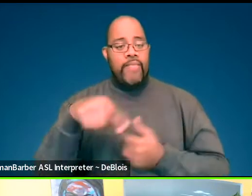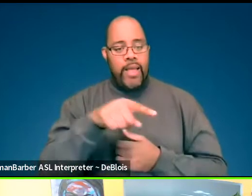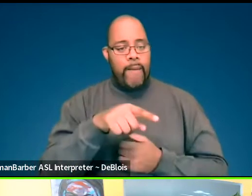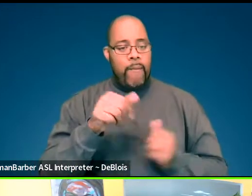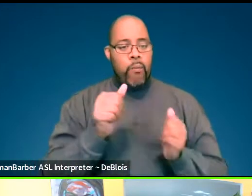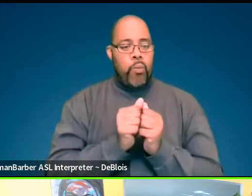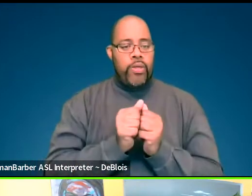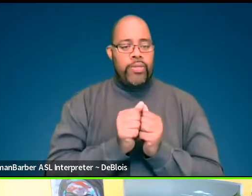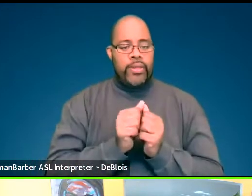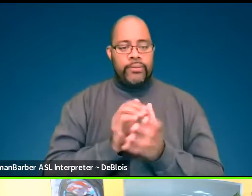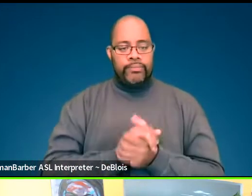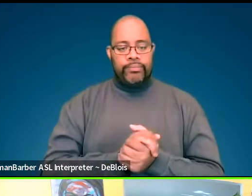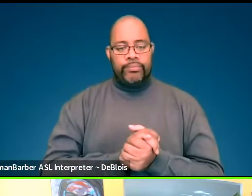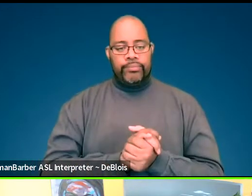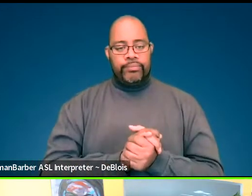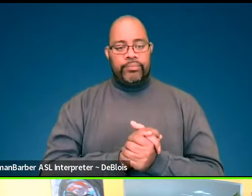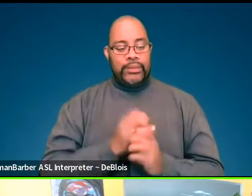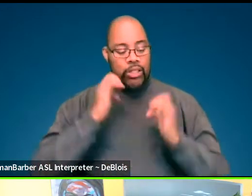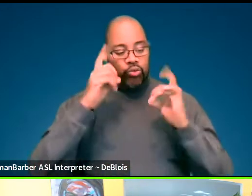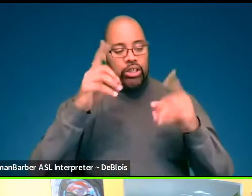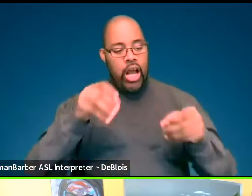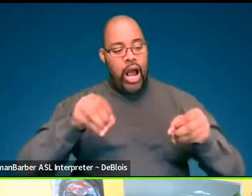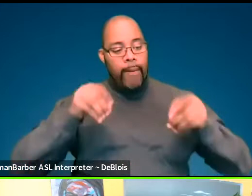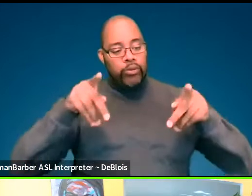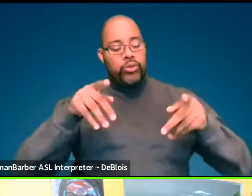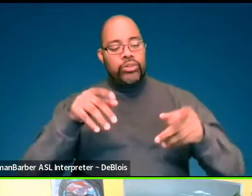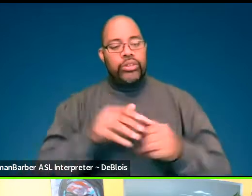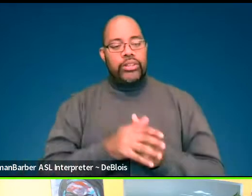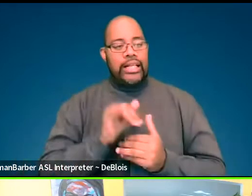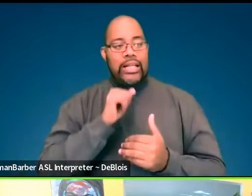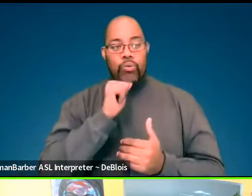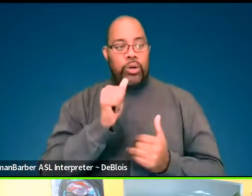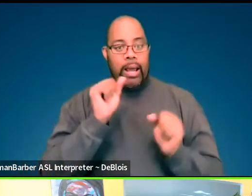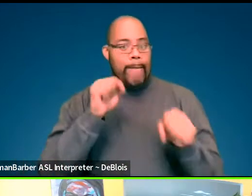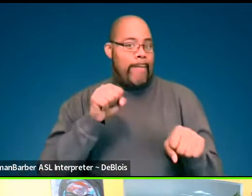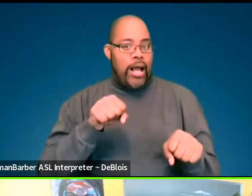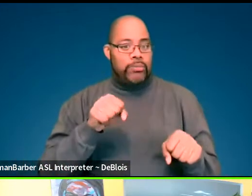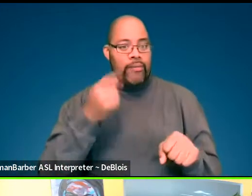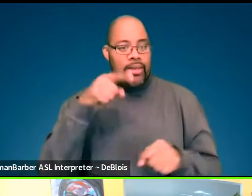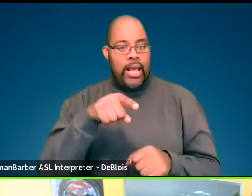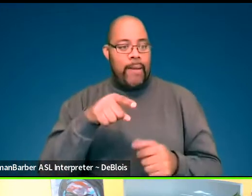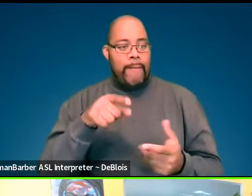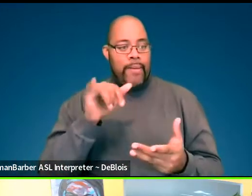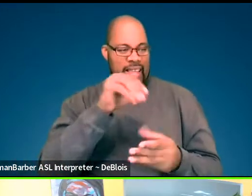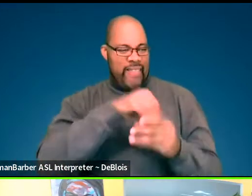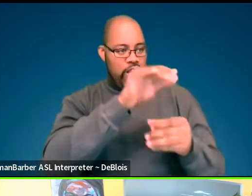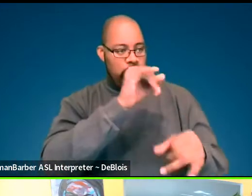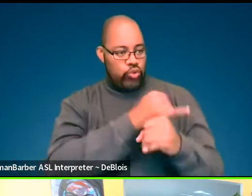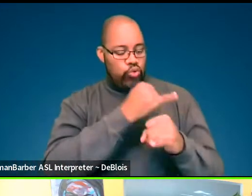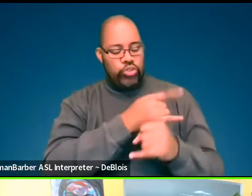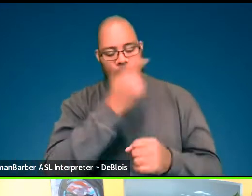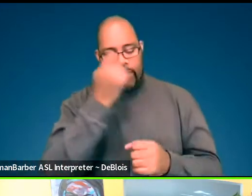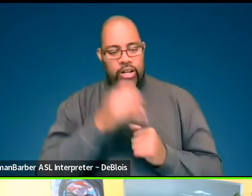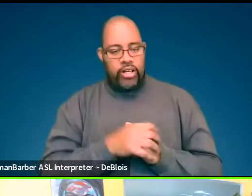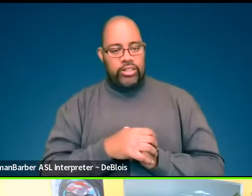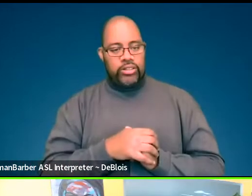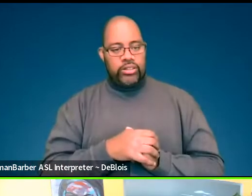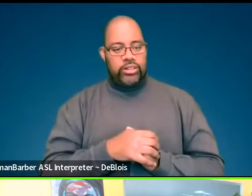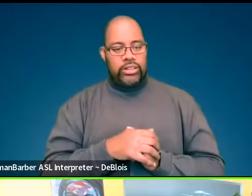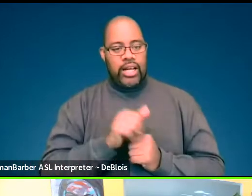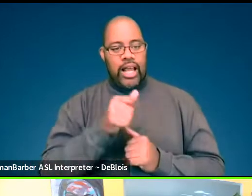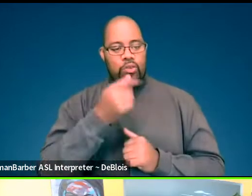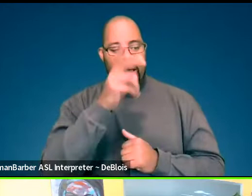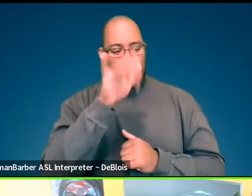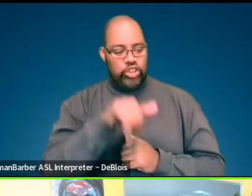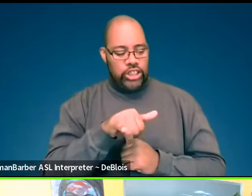with the educational opportunity that wouldn't have been afforded to them at their institutions, because anthropology